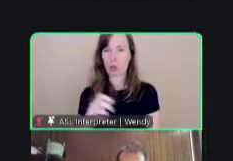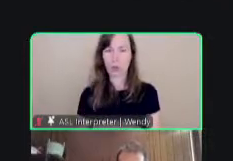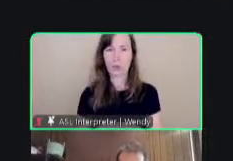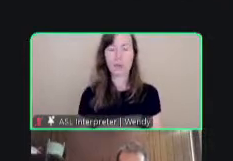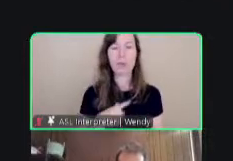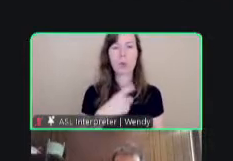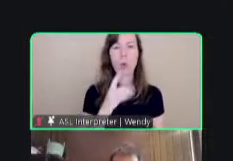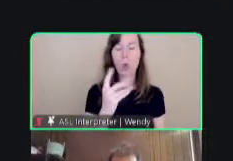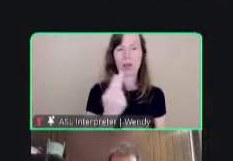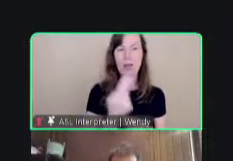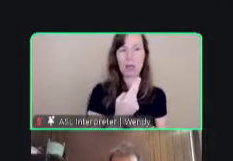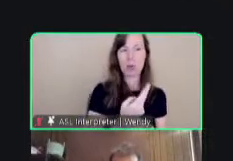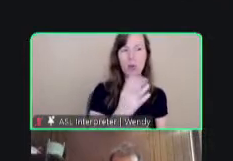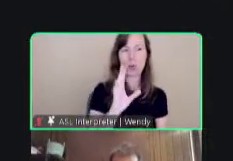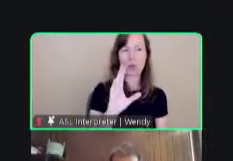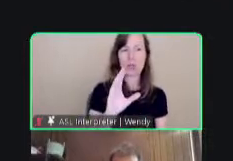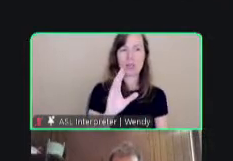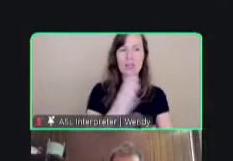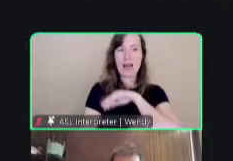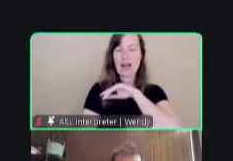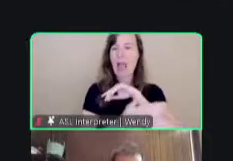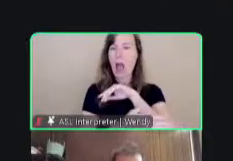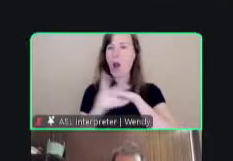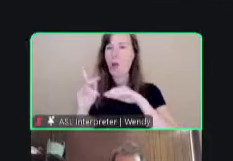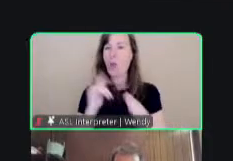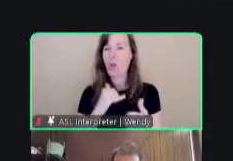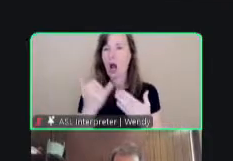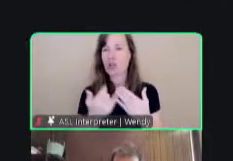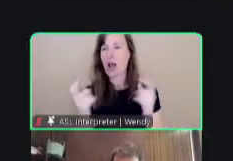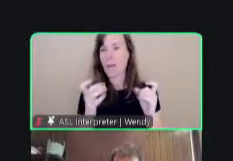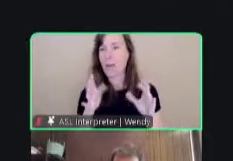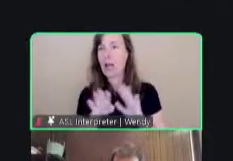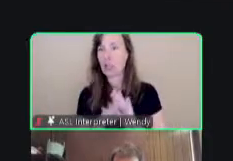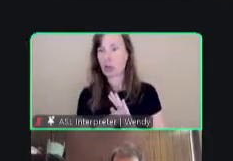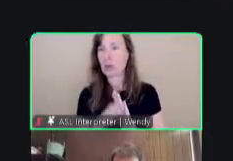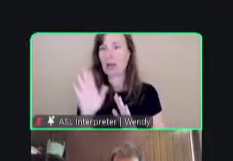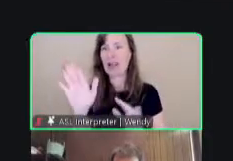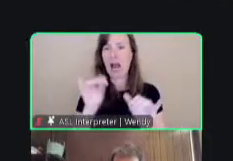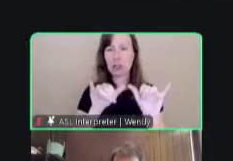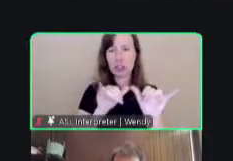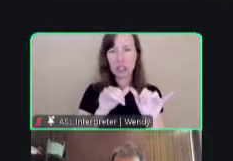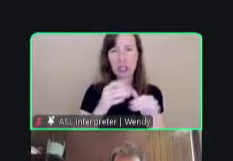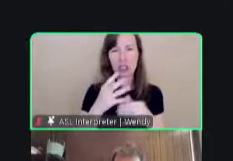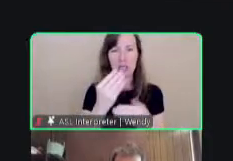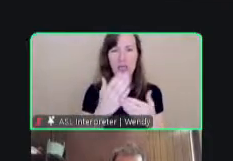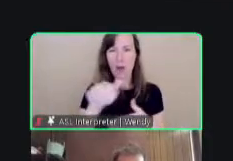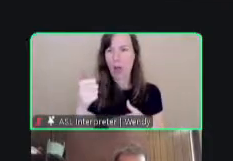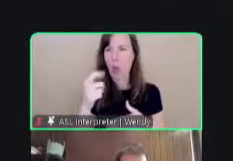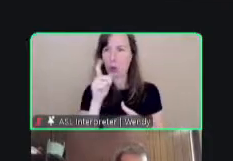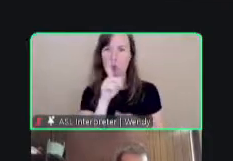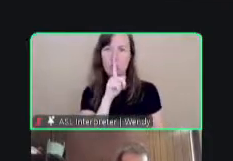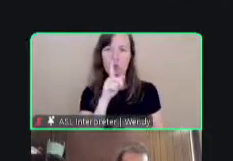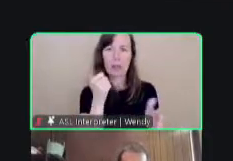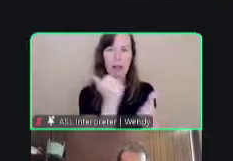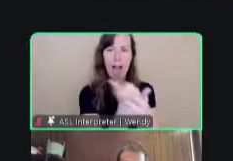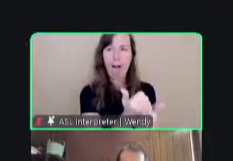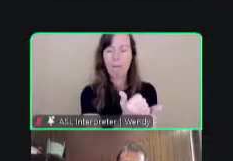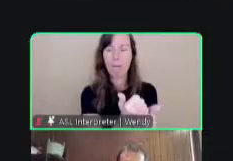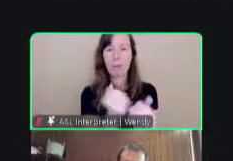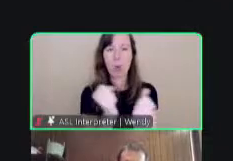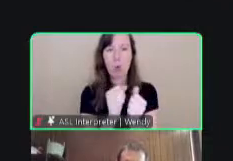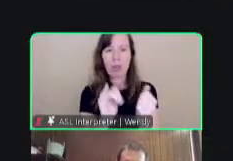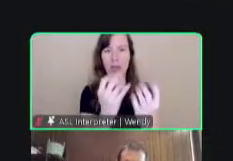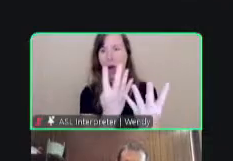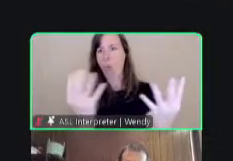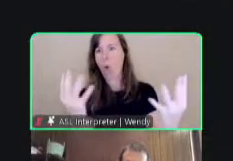management with actually some engineers and some others that significantly helped out. particularly with that retaining wall. But I'm quite proud that we